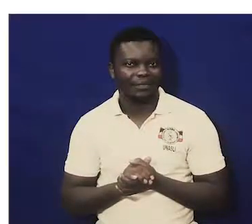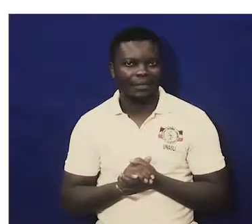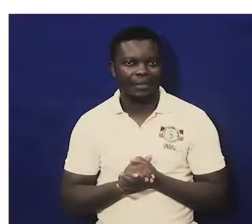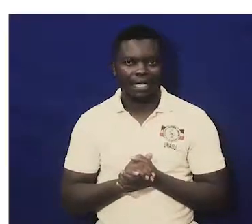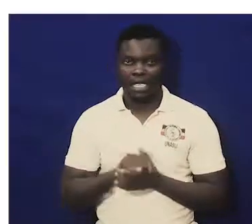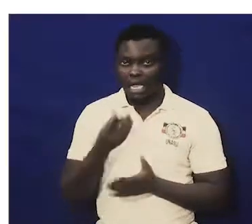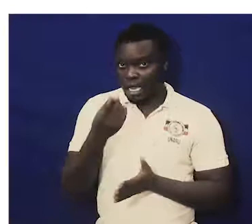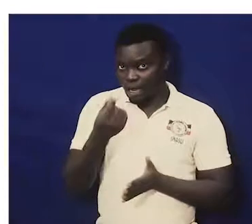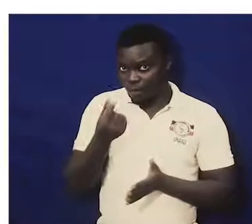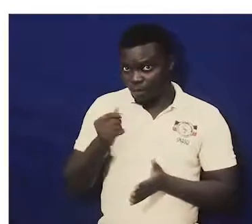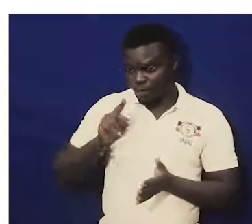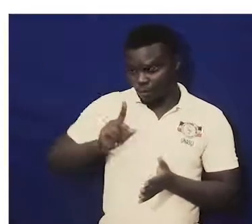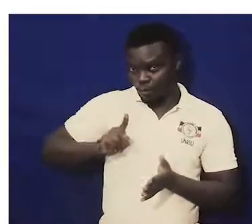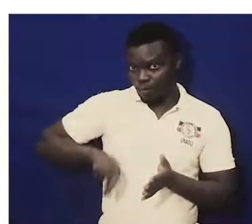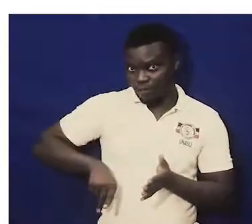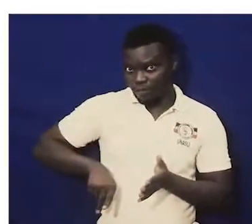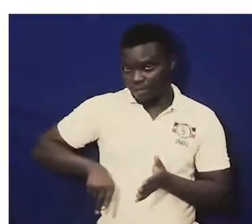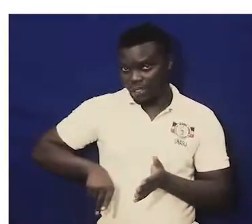Profit